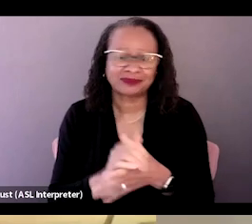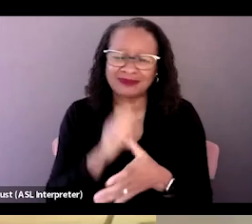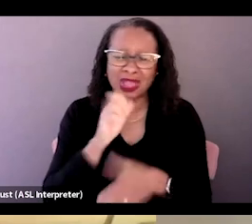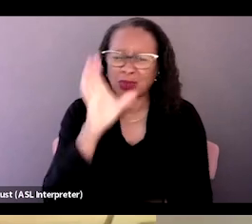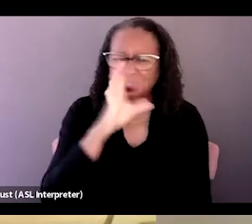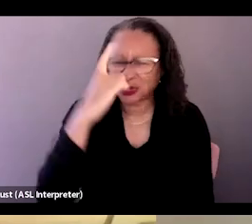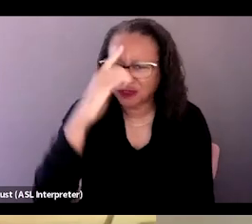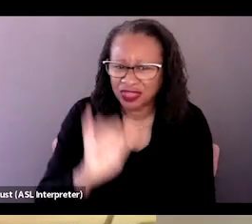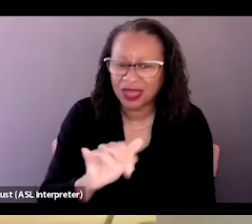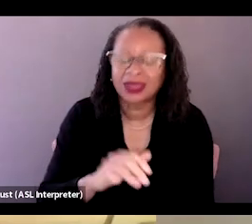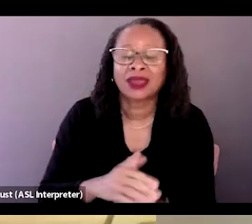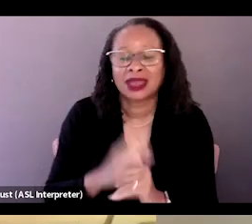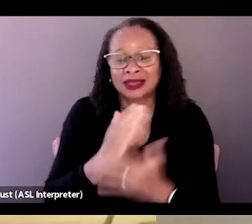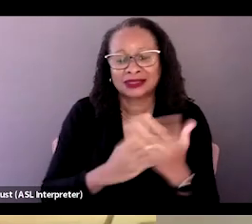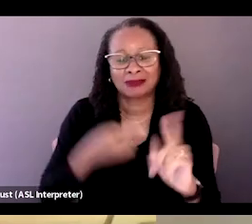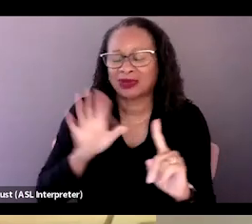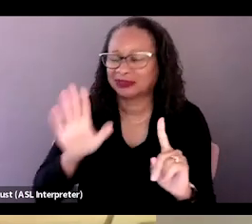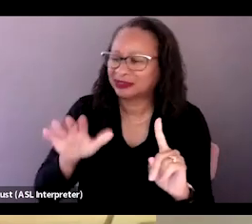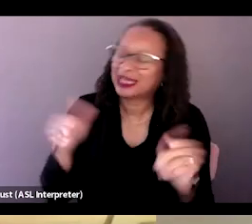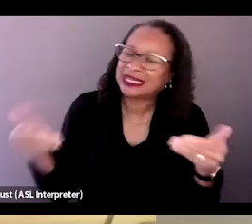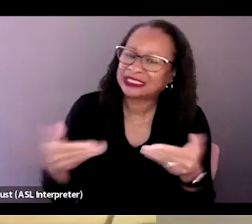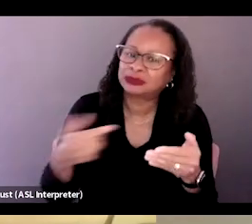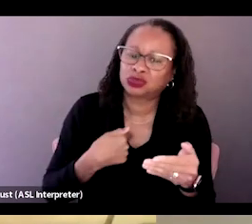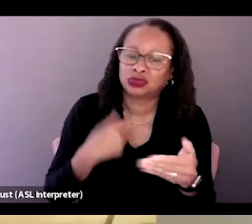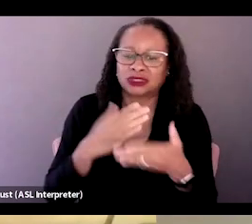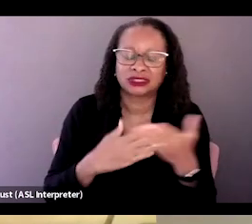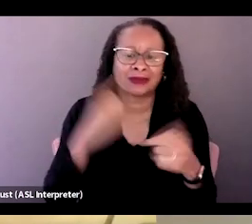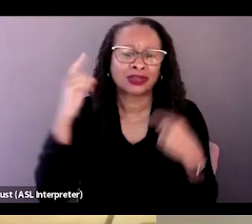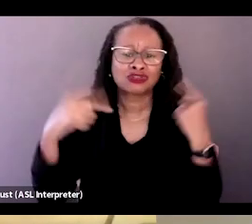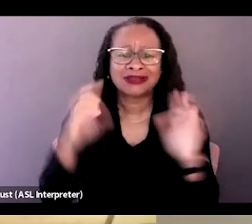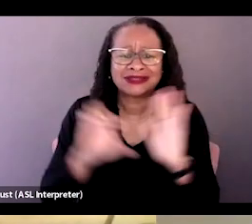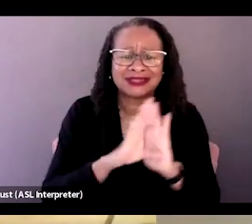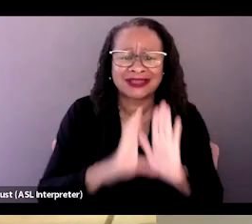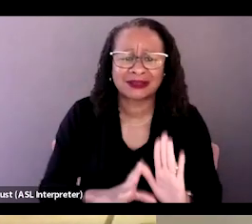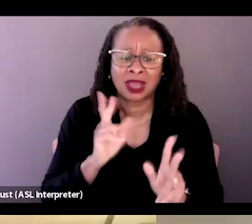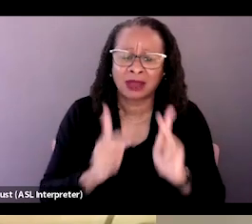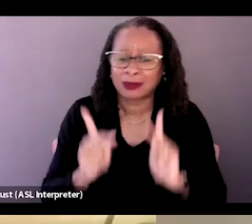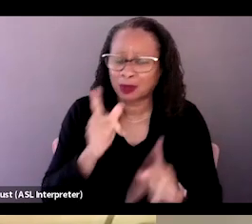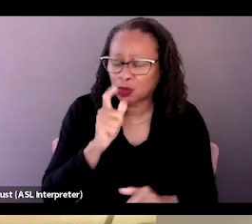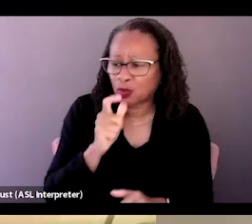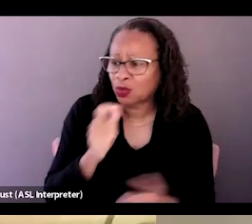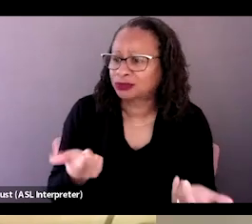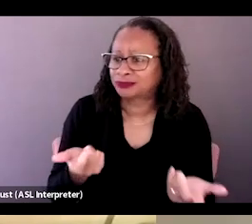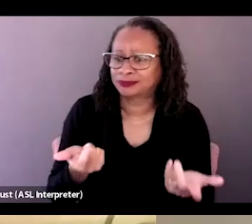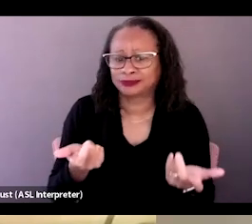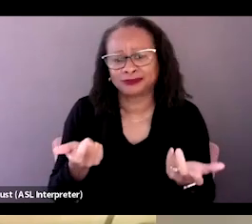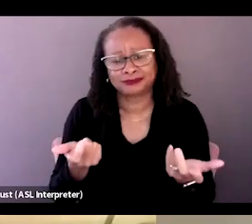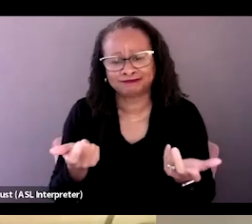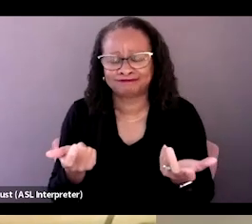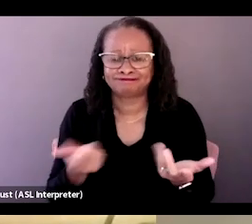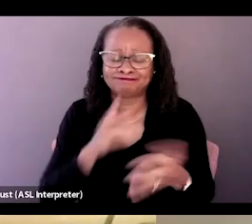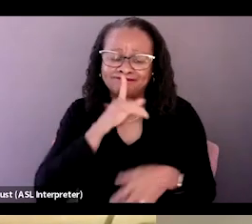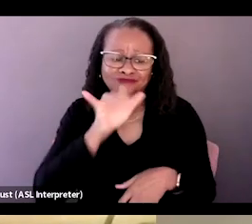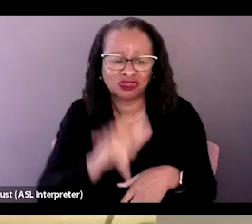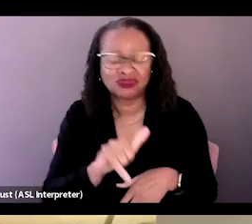some point I said, listen, just introduce me to some crazy characters or people who were like, really wounded,